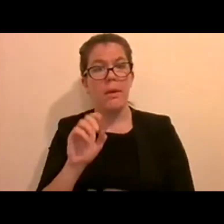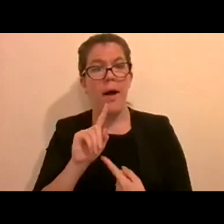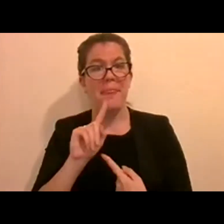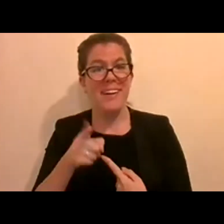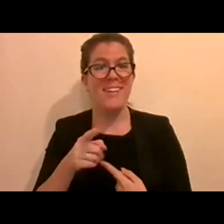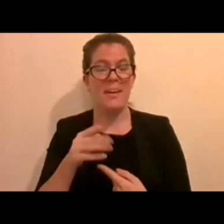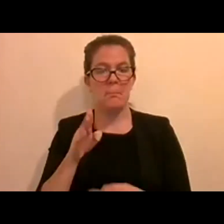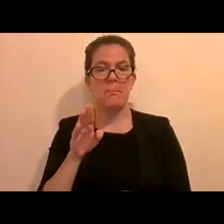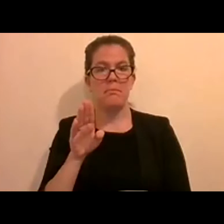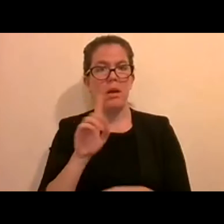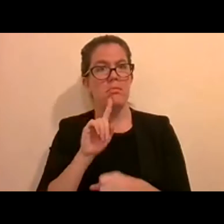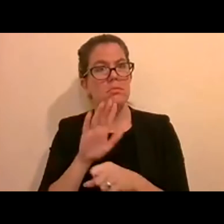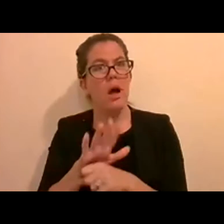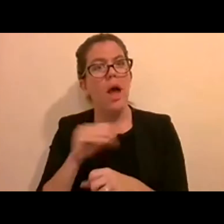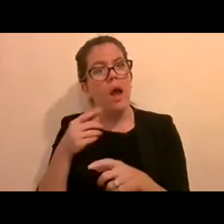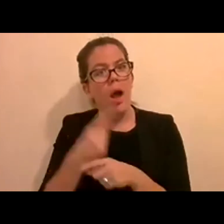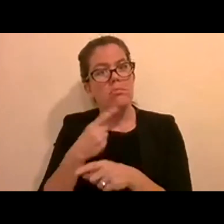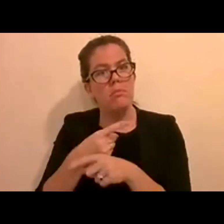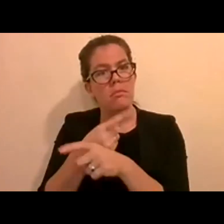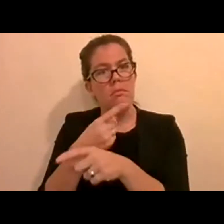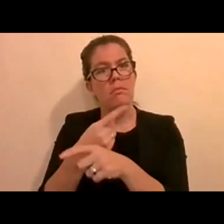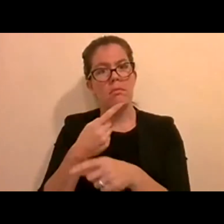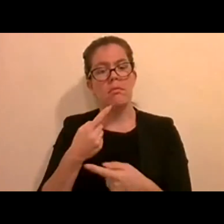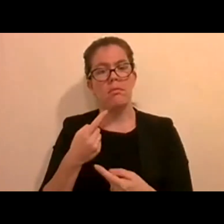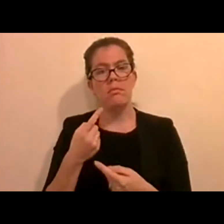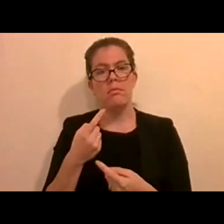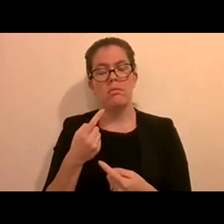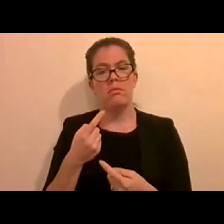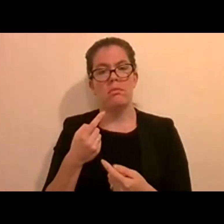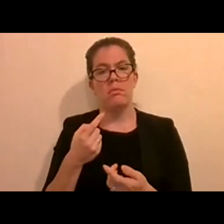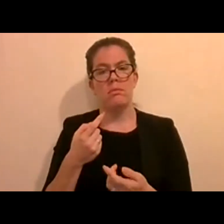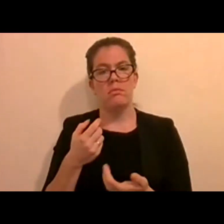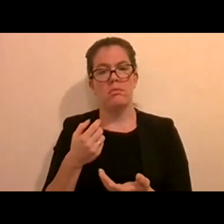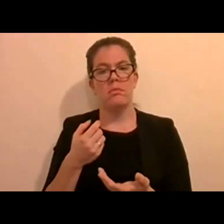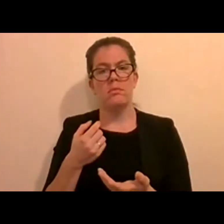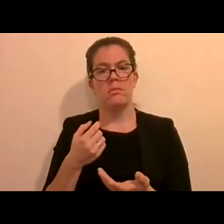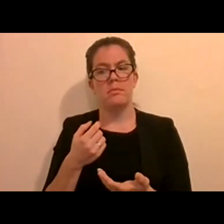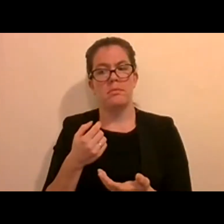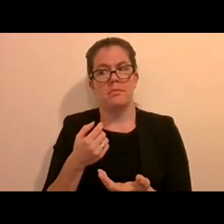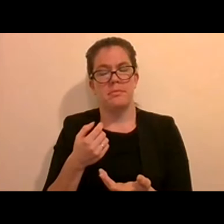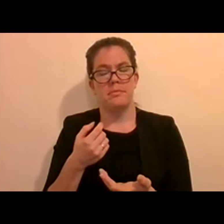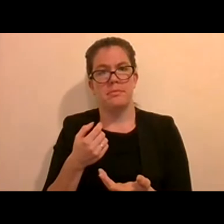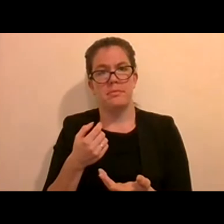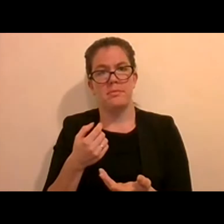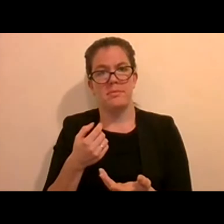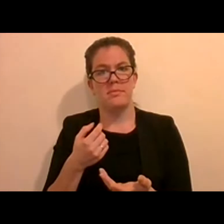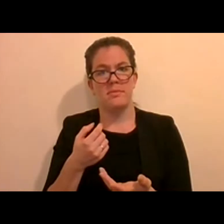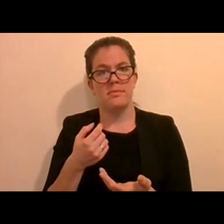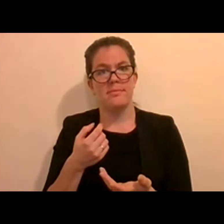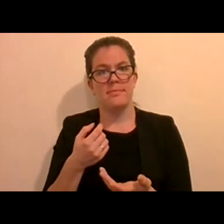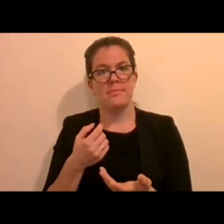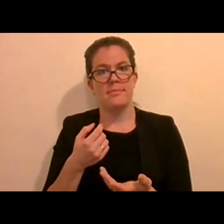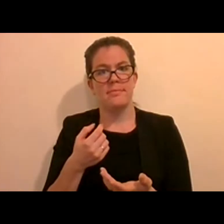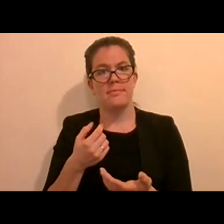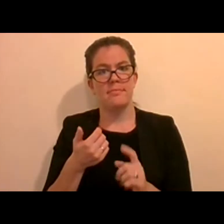be, dependable, and to, to just decide. And if this